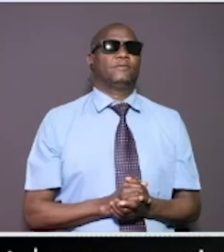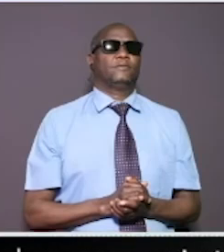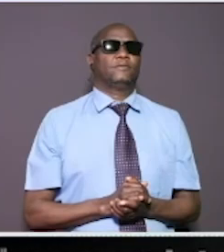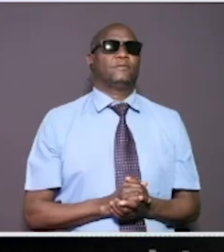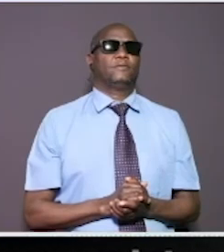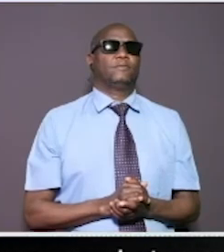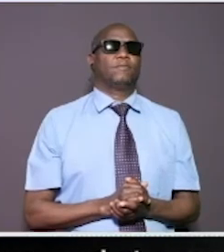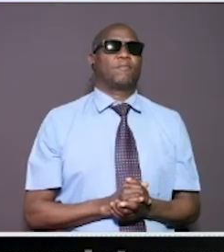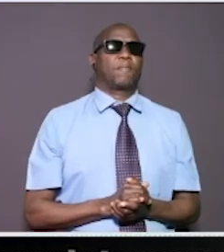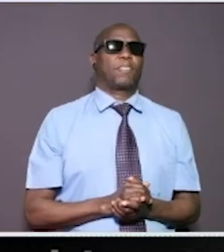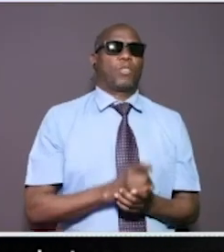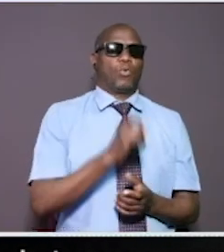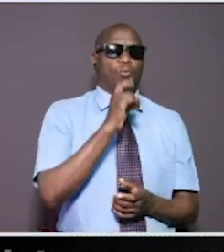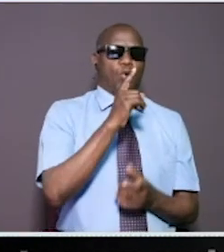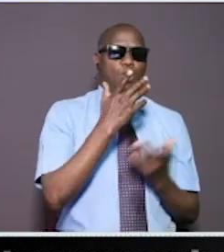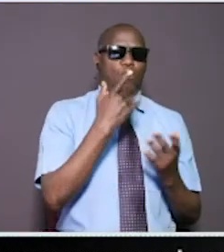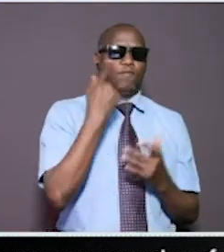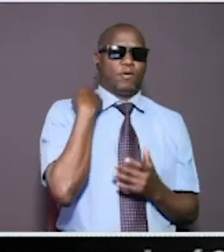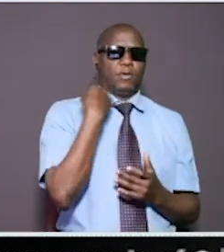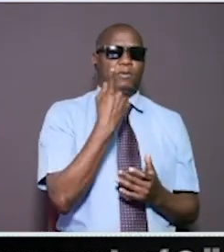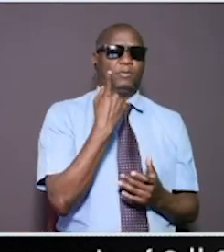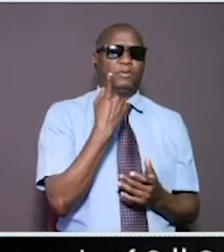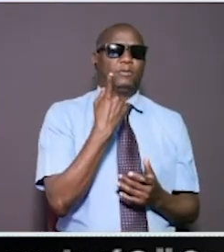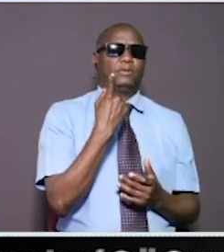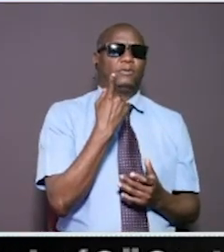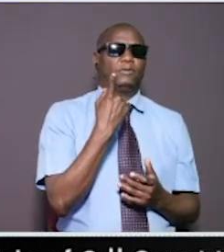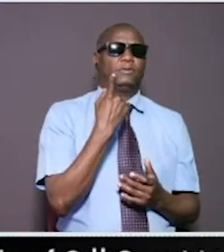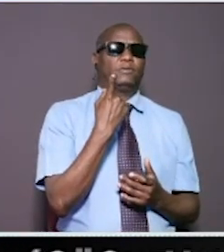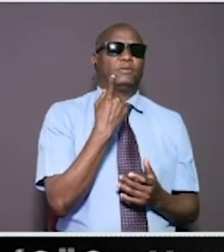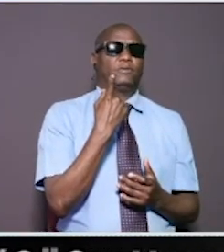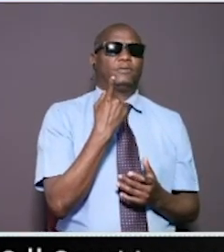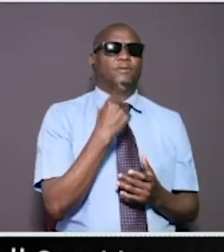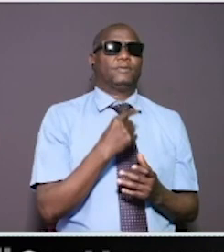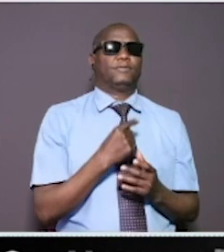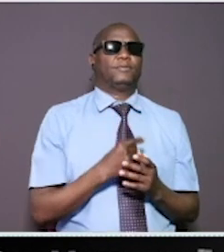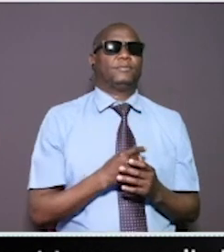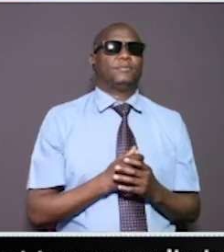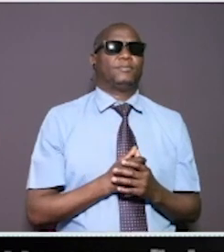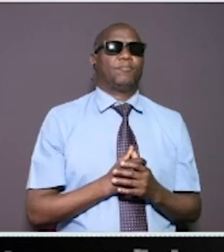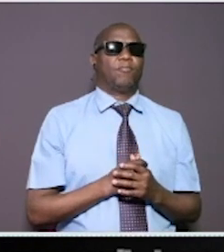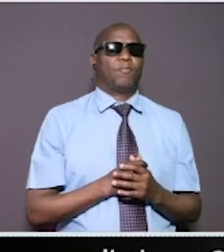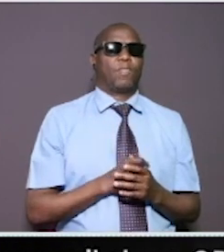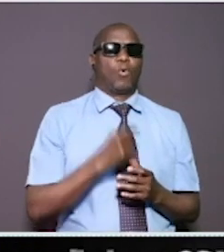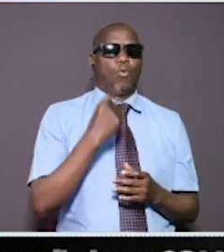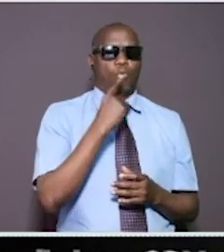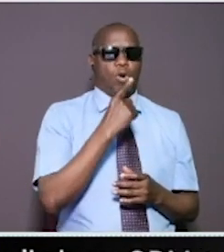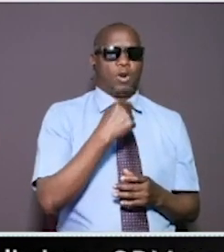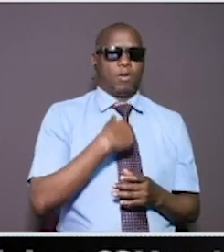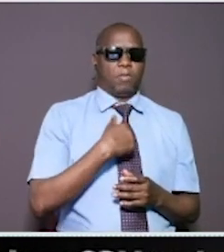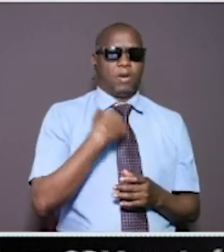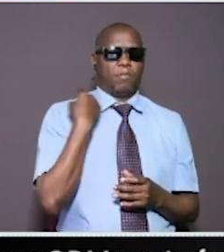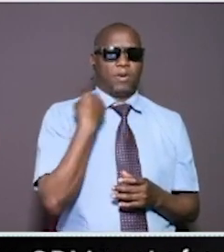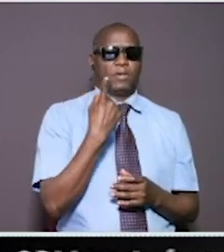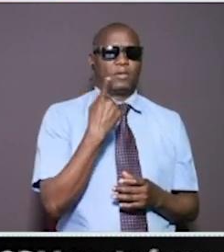One of the priorities, or let's say one of my priorities in